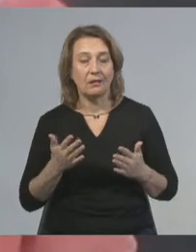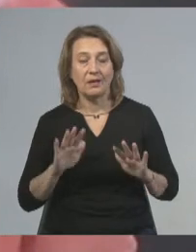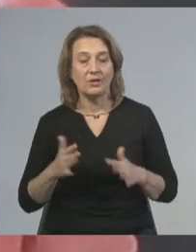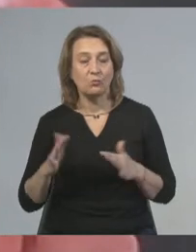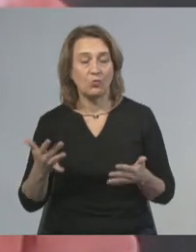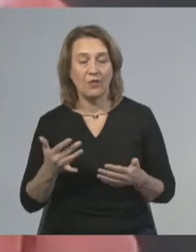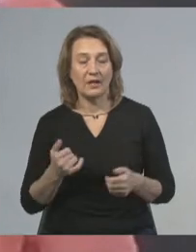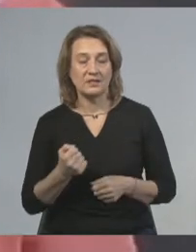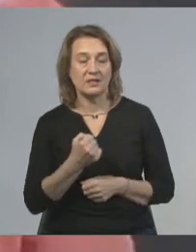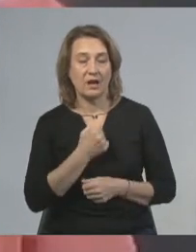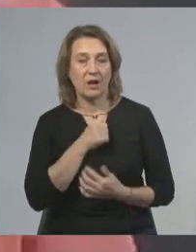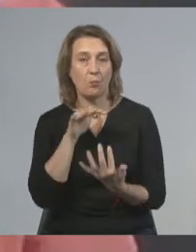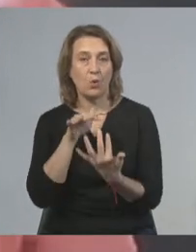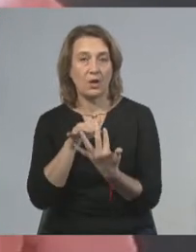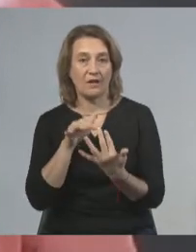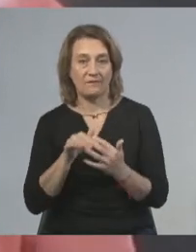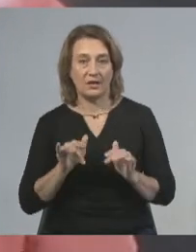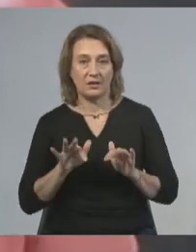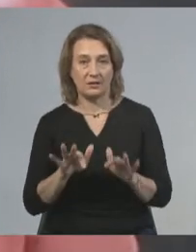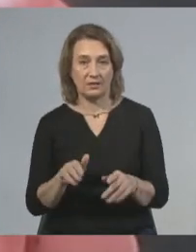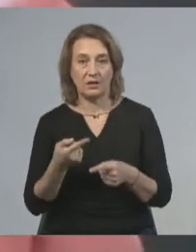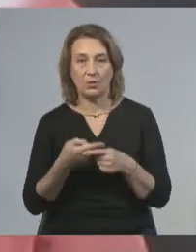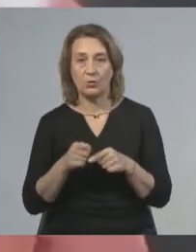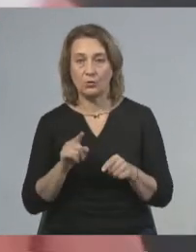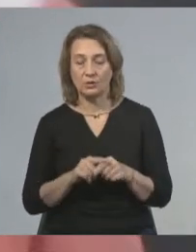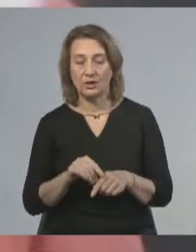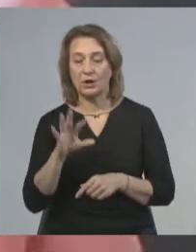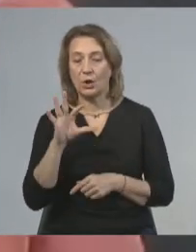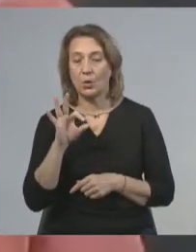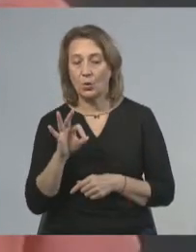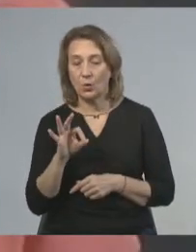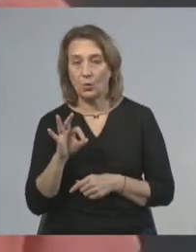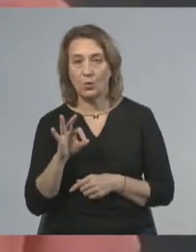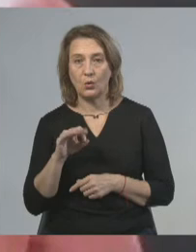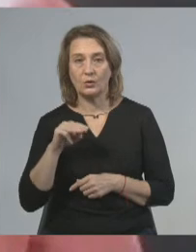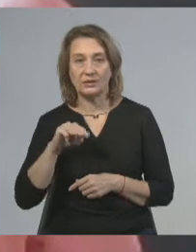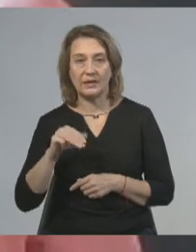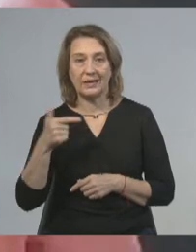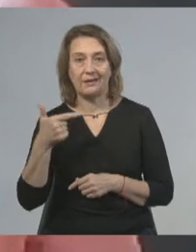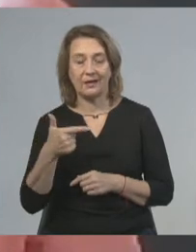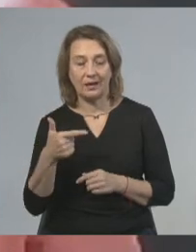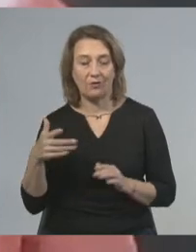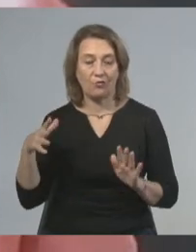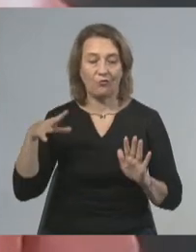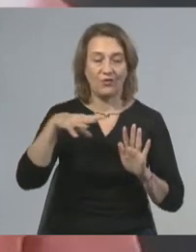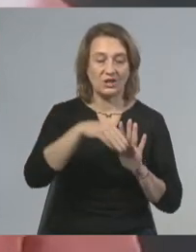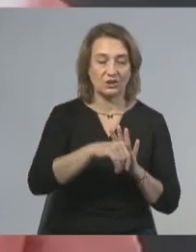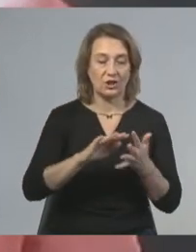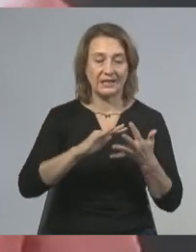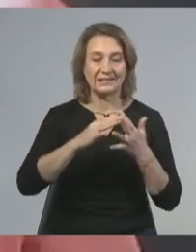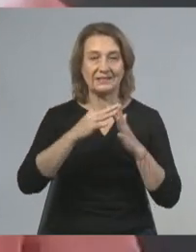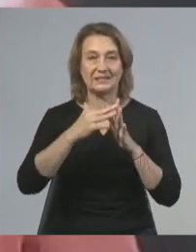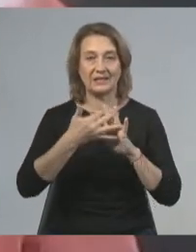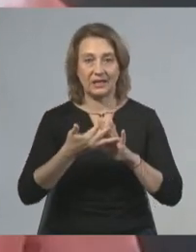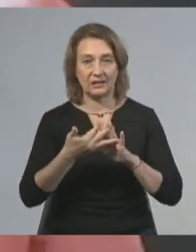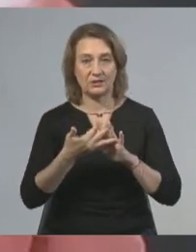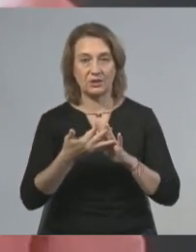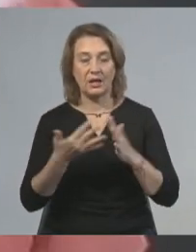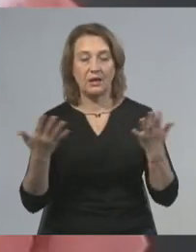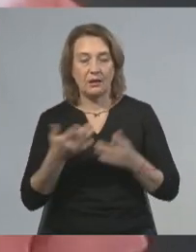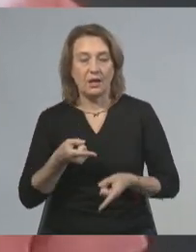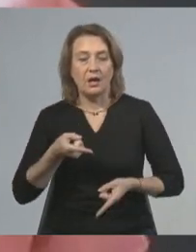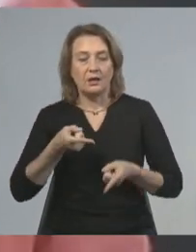there are no active hostilities the problem is that this amalgamated community now consists of those